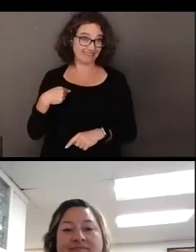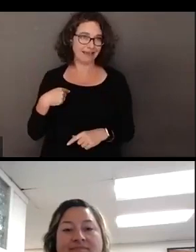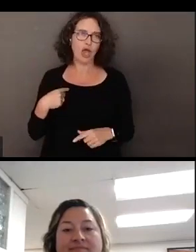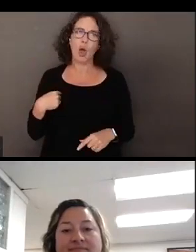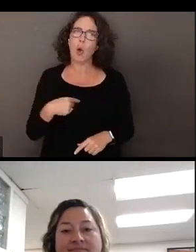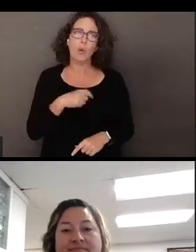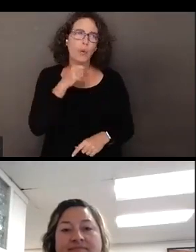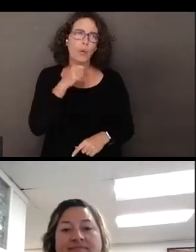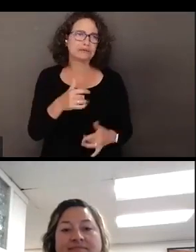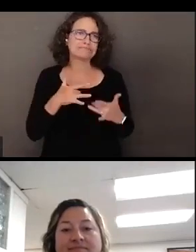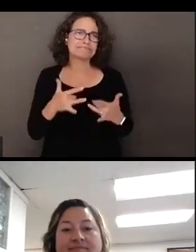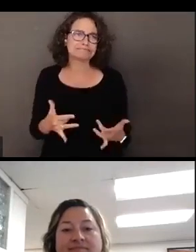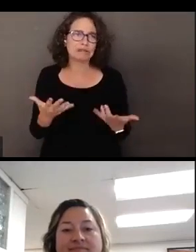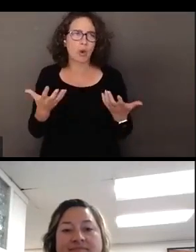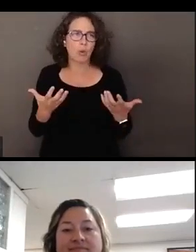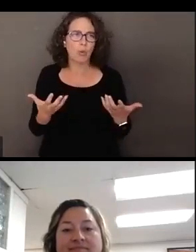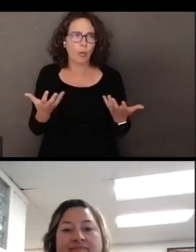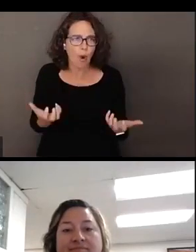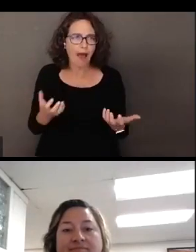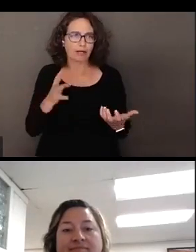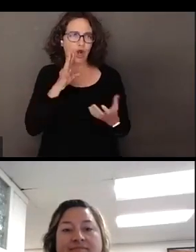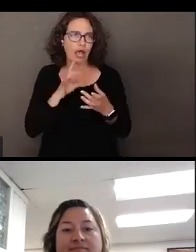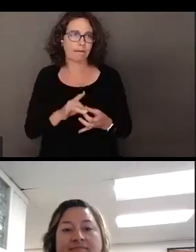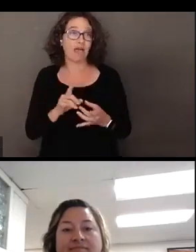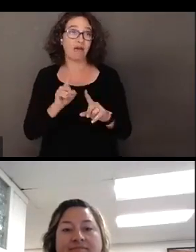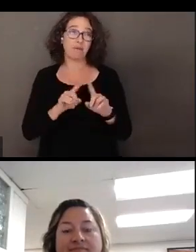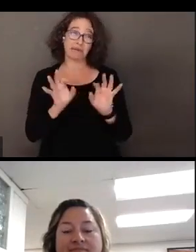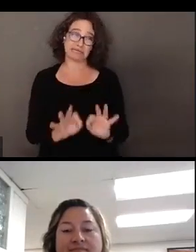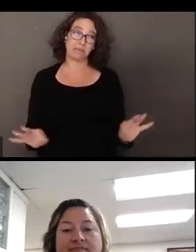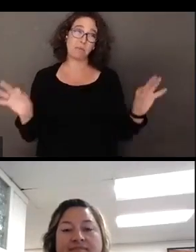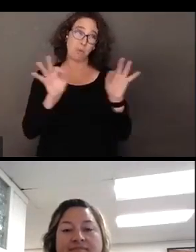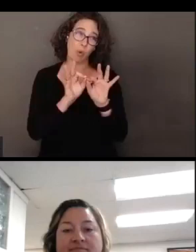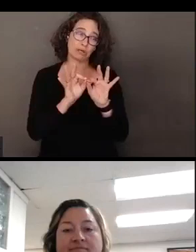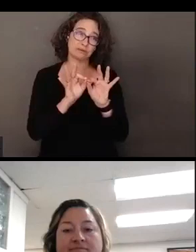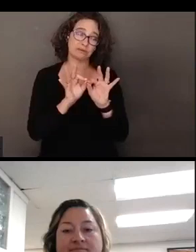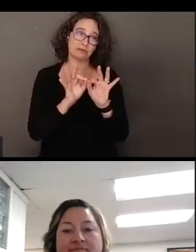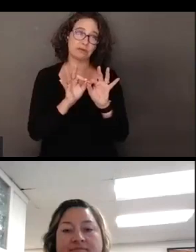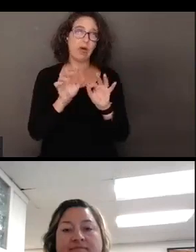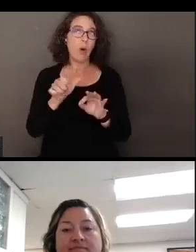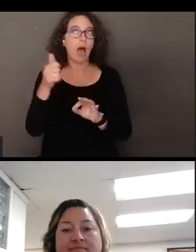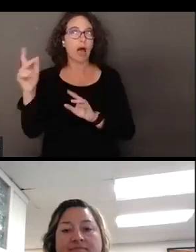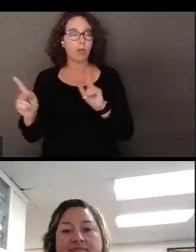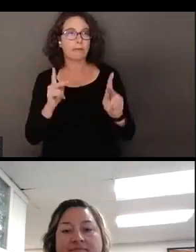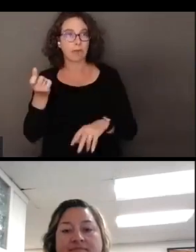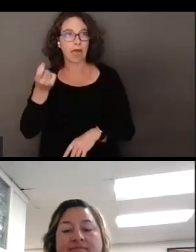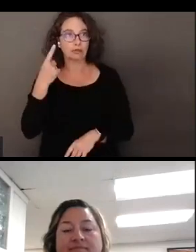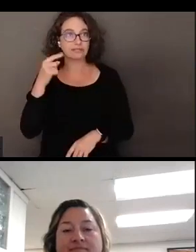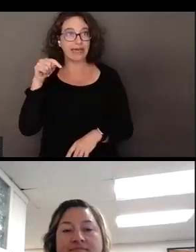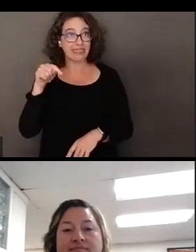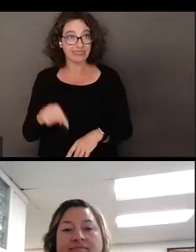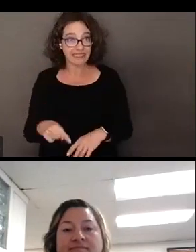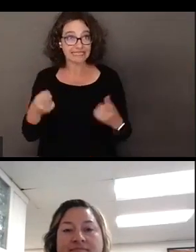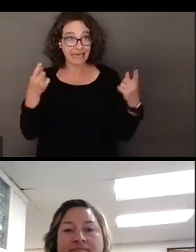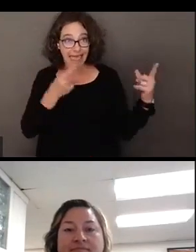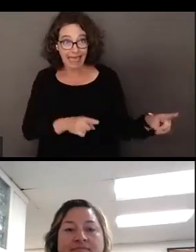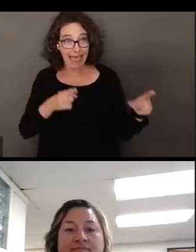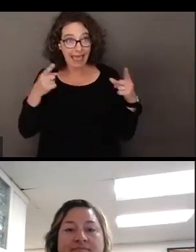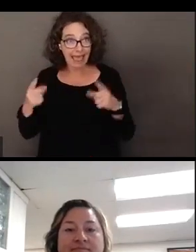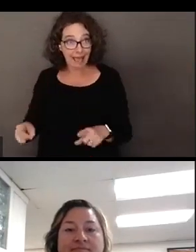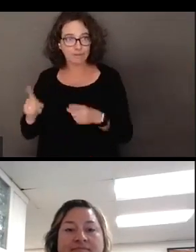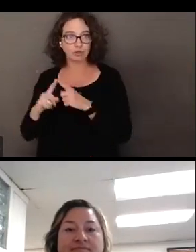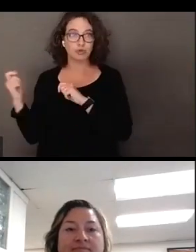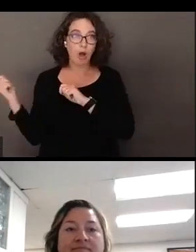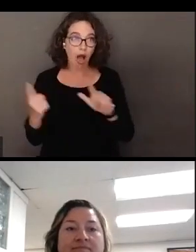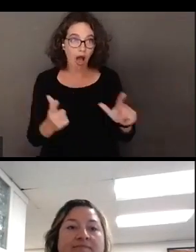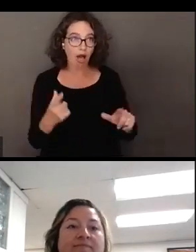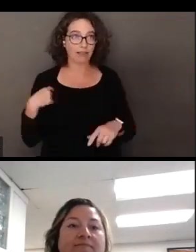necessarily want to talk about, but are important to share so that other people understand that this is a thing that happens to all of us. Does anyone